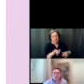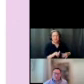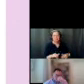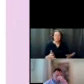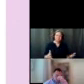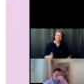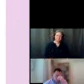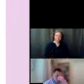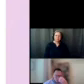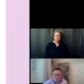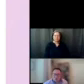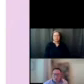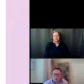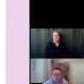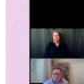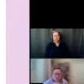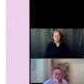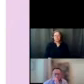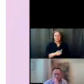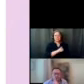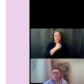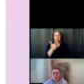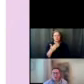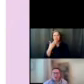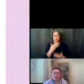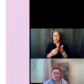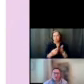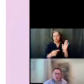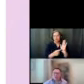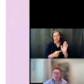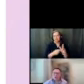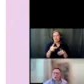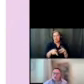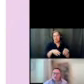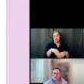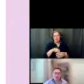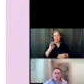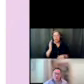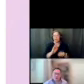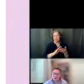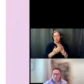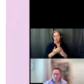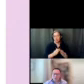Just some other wonderful examples of people in our community. This is Alice Wong, as many of you may